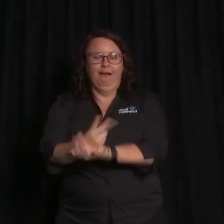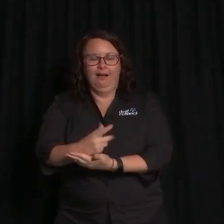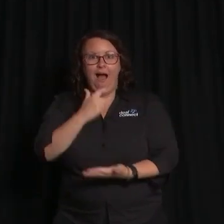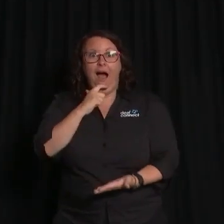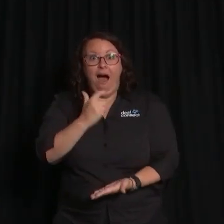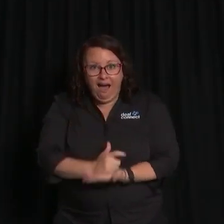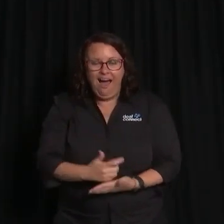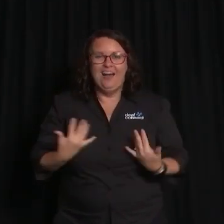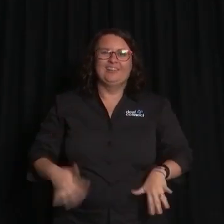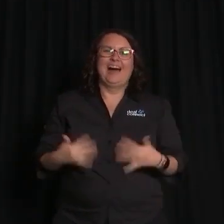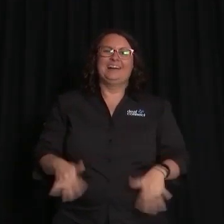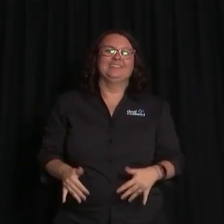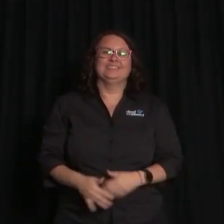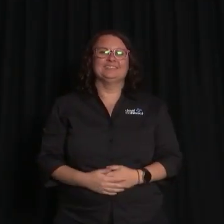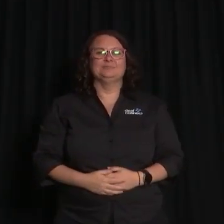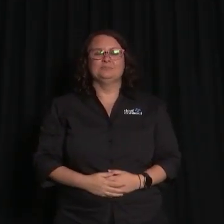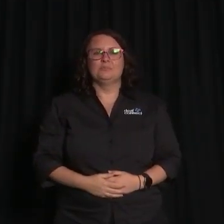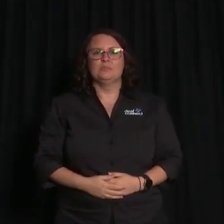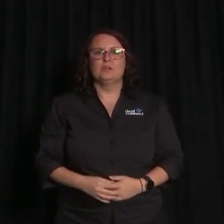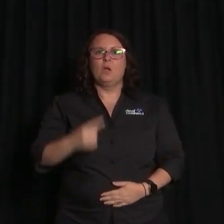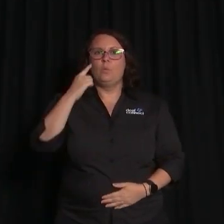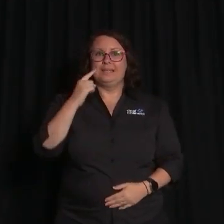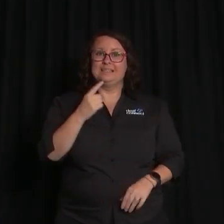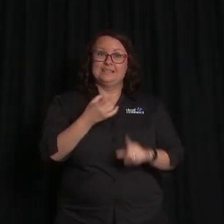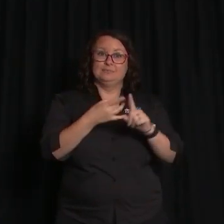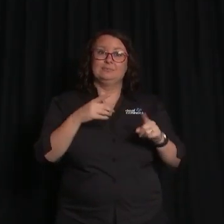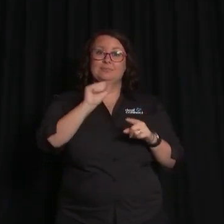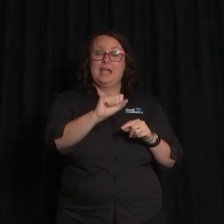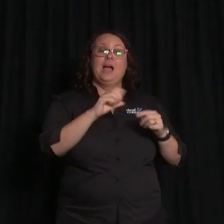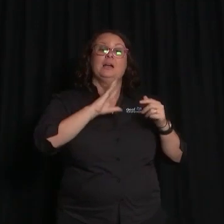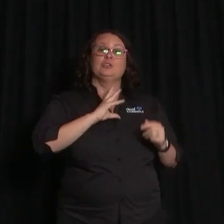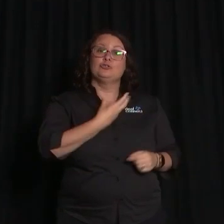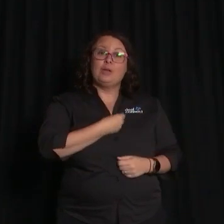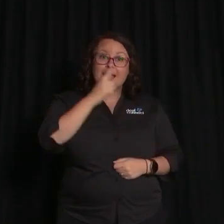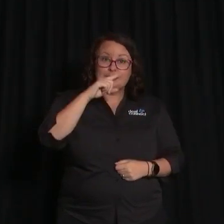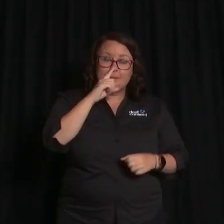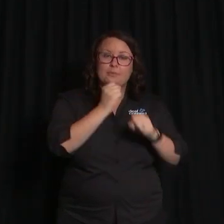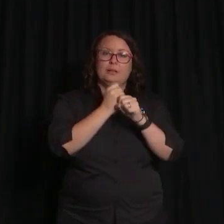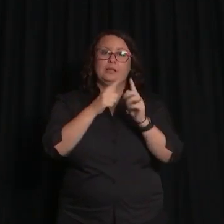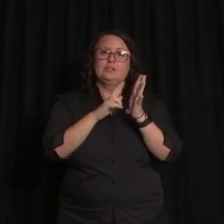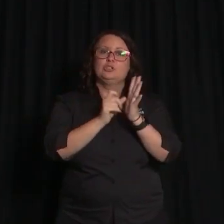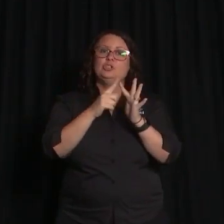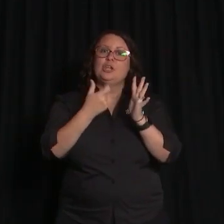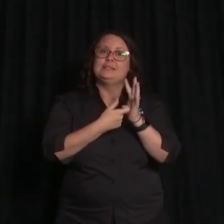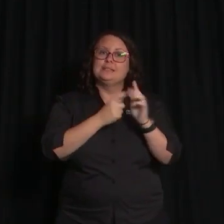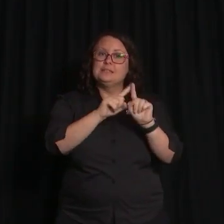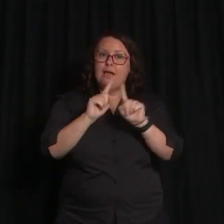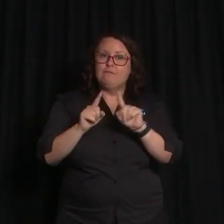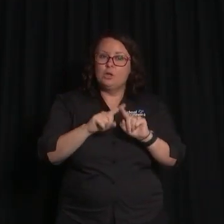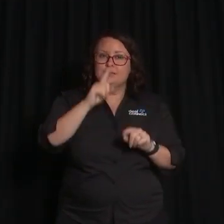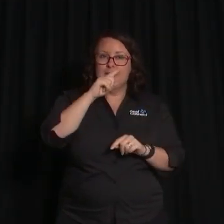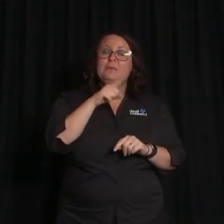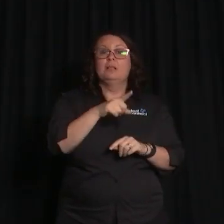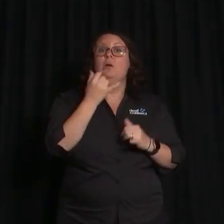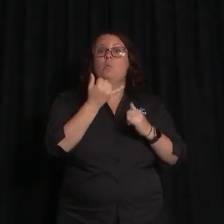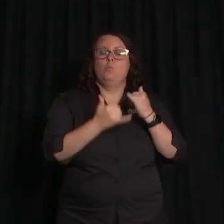We can see that subgroups, particularly trans and gender diverse people, have way higher